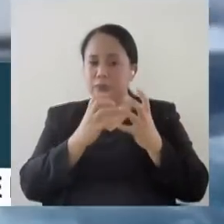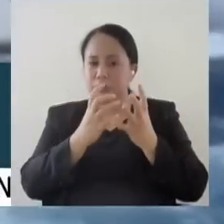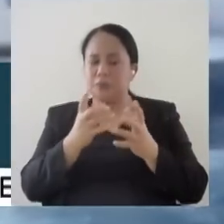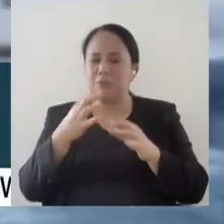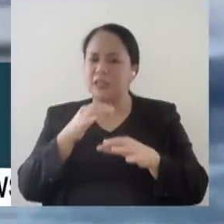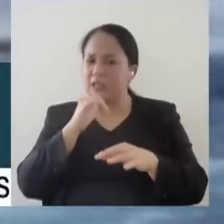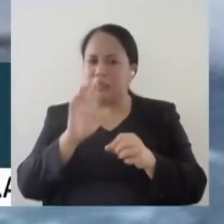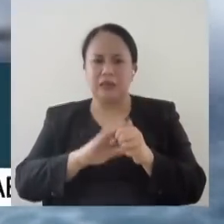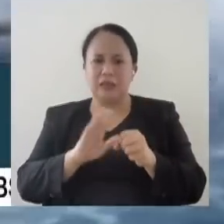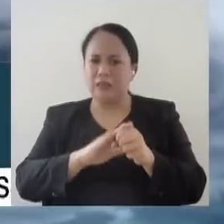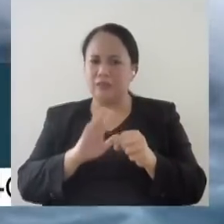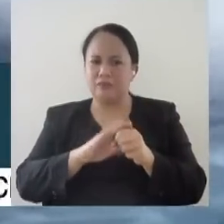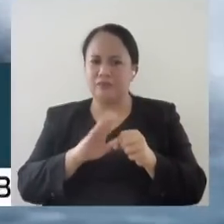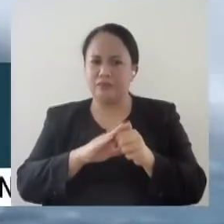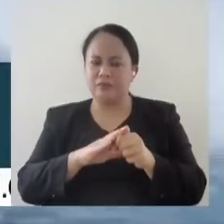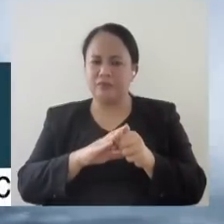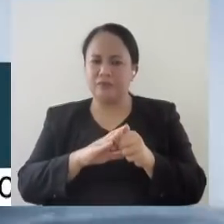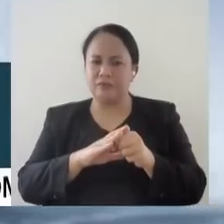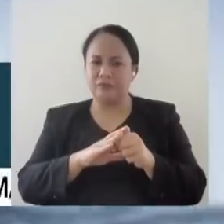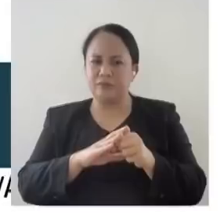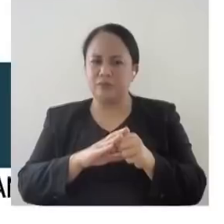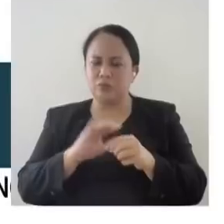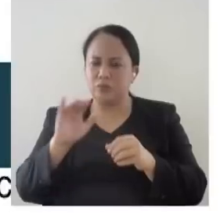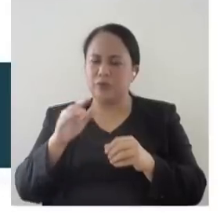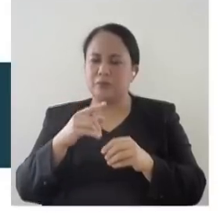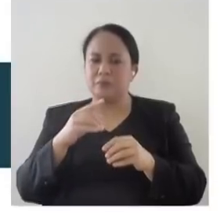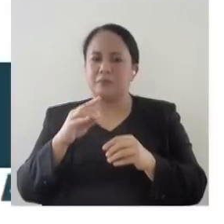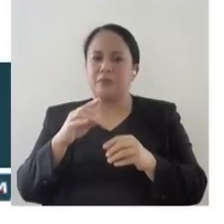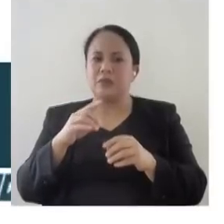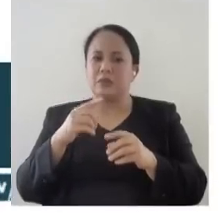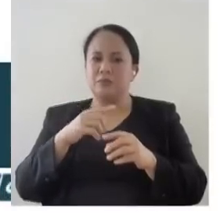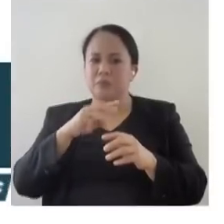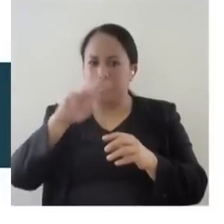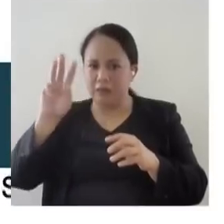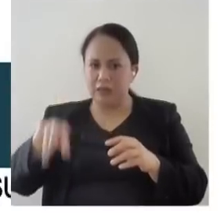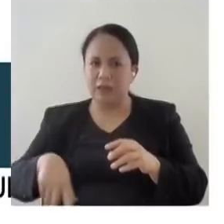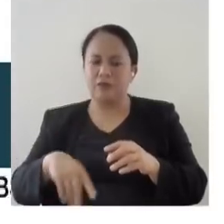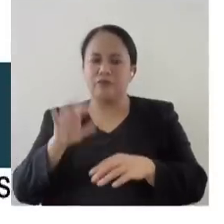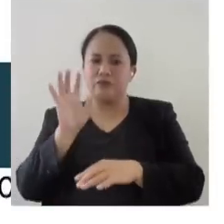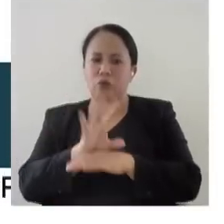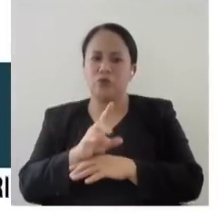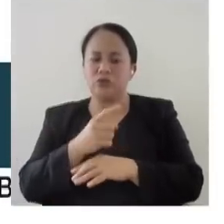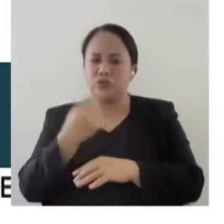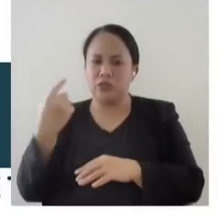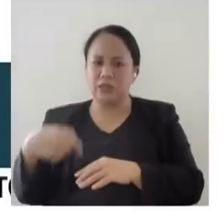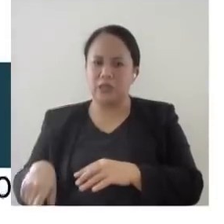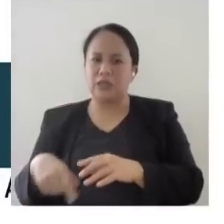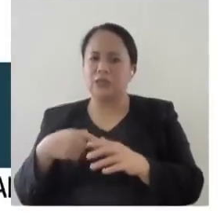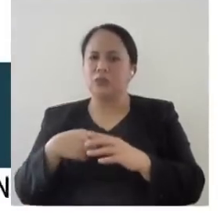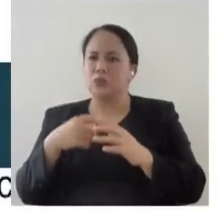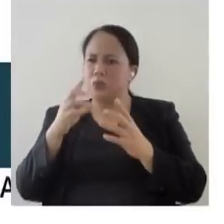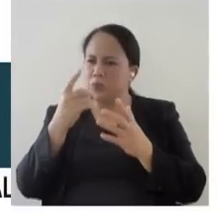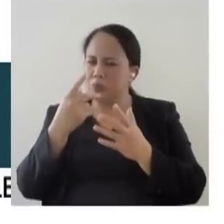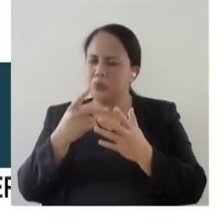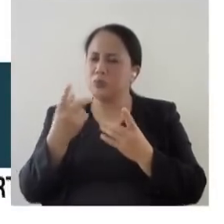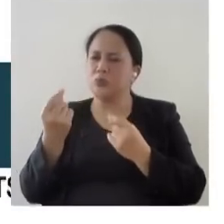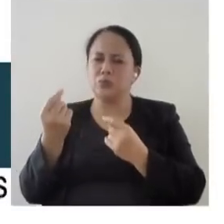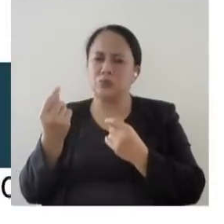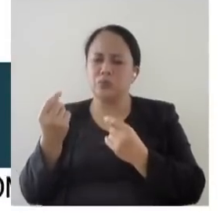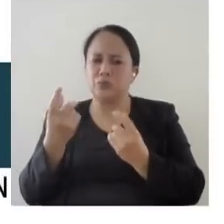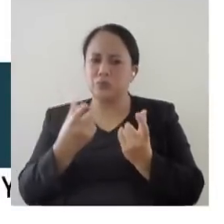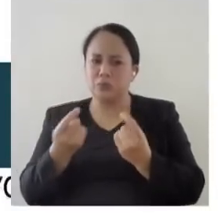to deter Beijing. Manila's transparency will ultimately force China to recalculate its actions. He adds,